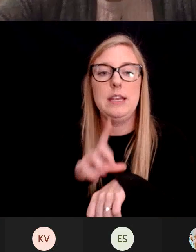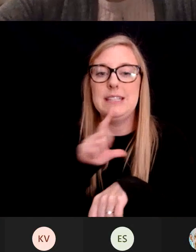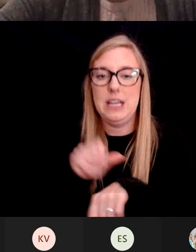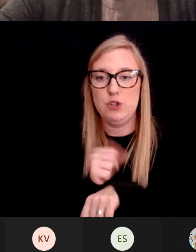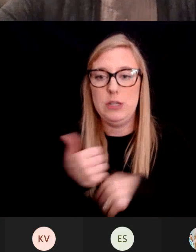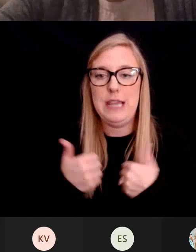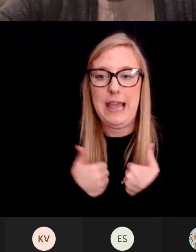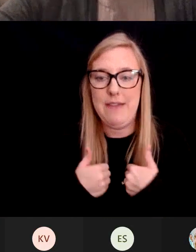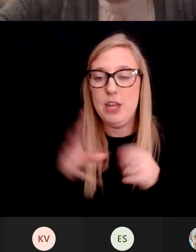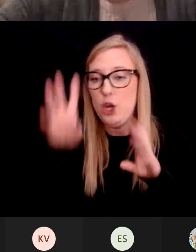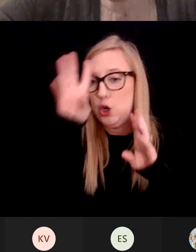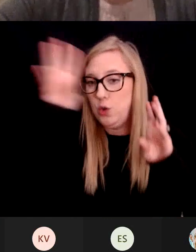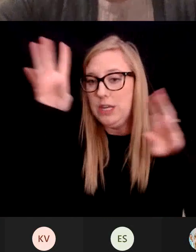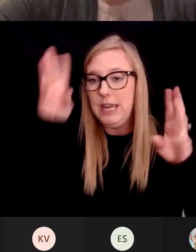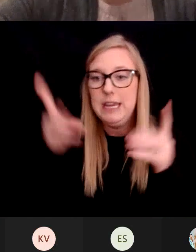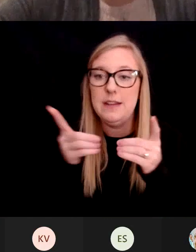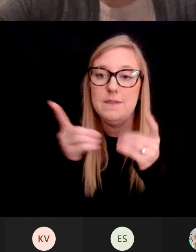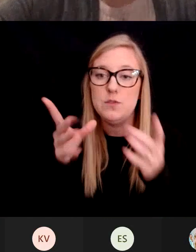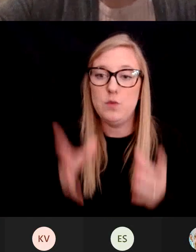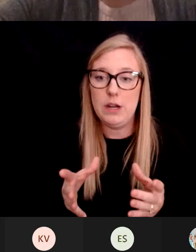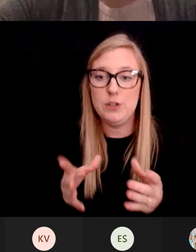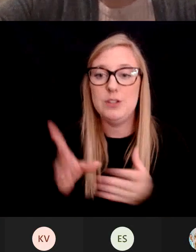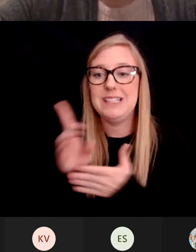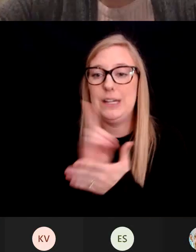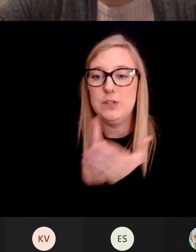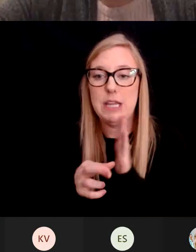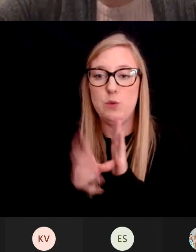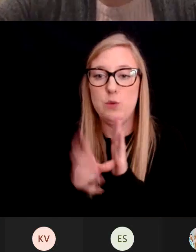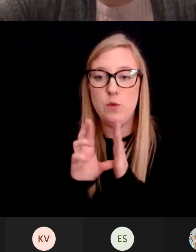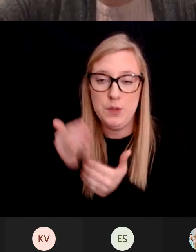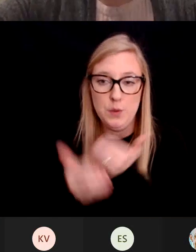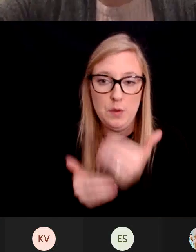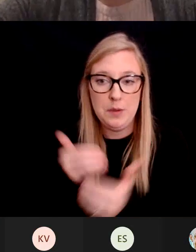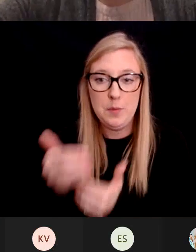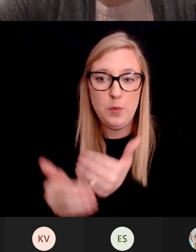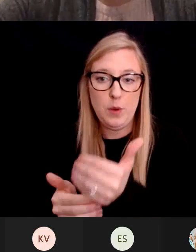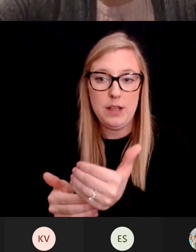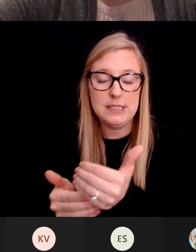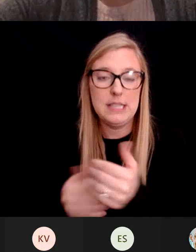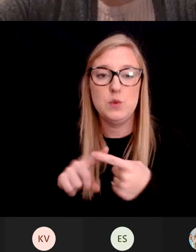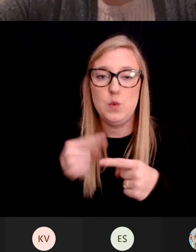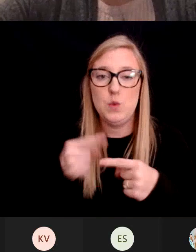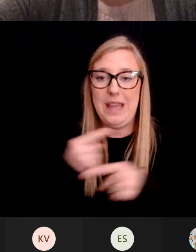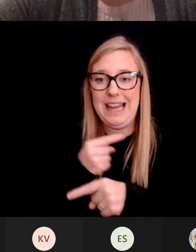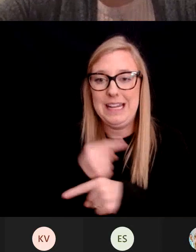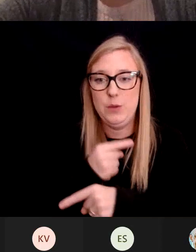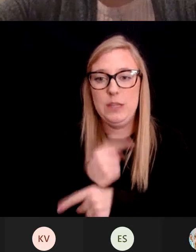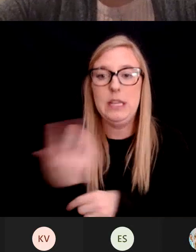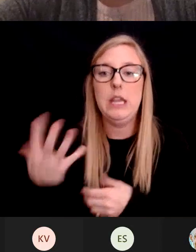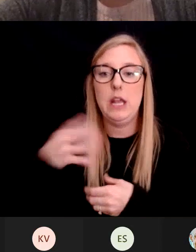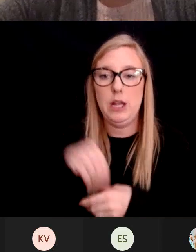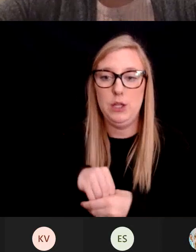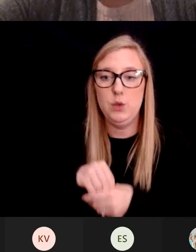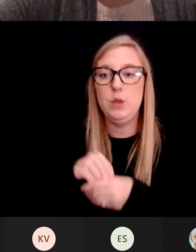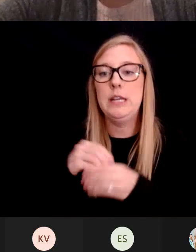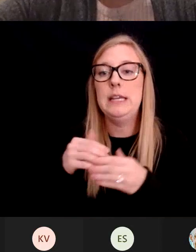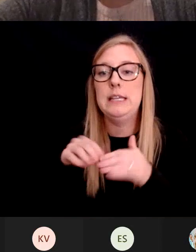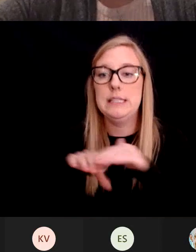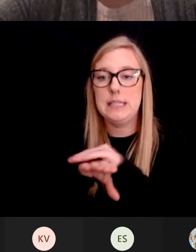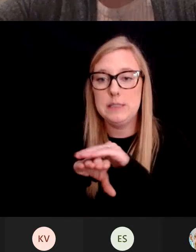and our design review process to adequately account for accessibility and include questions